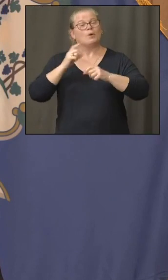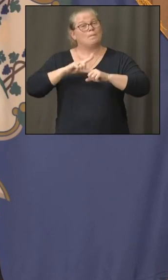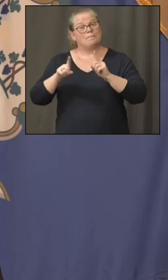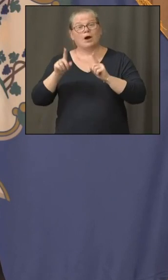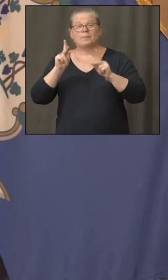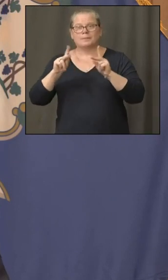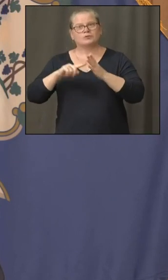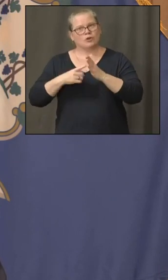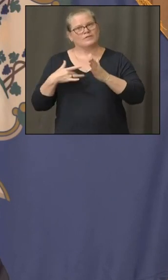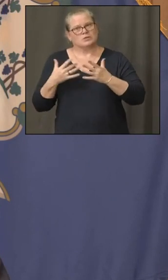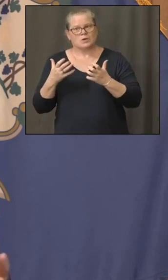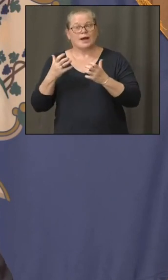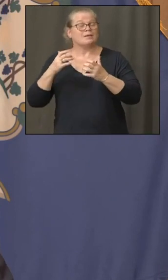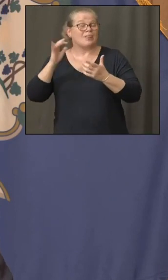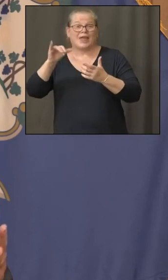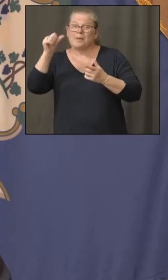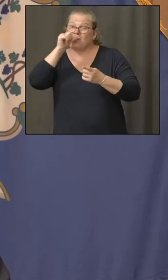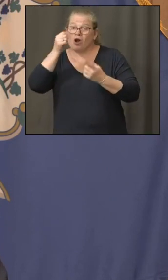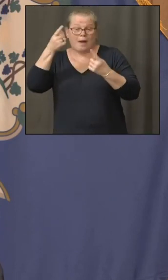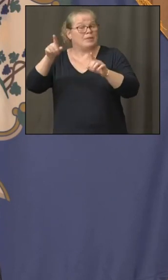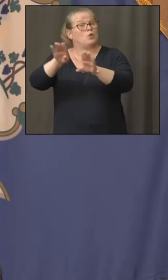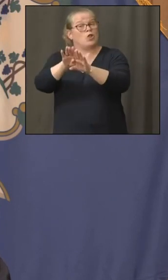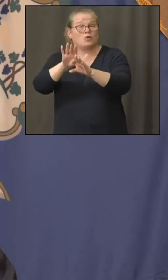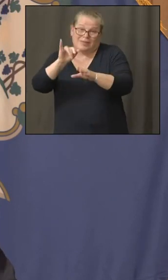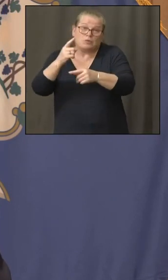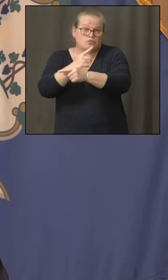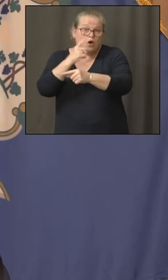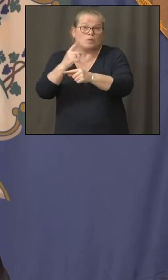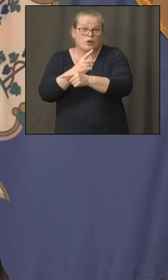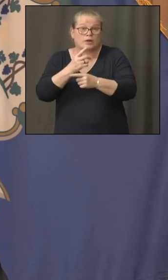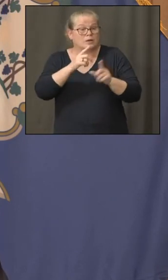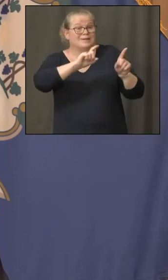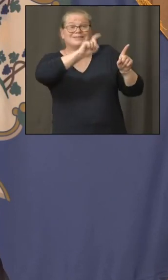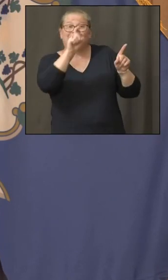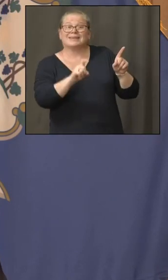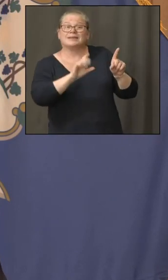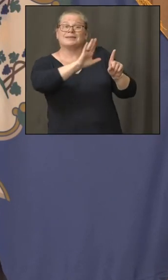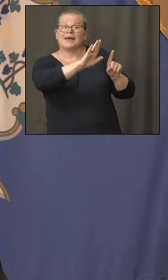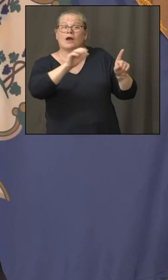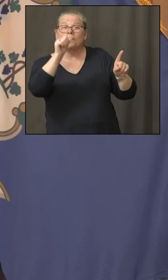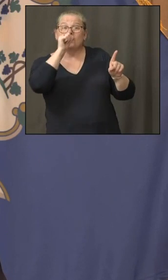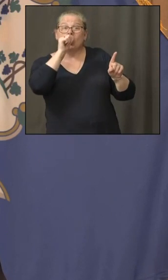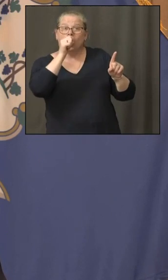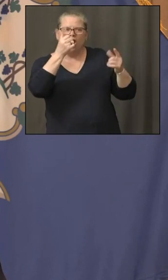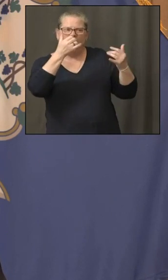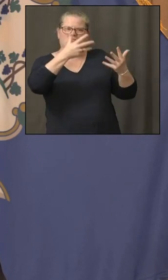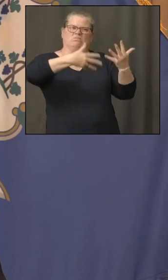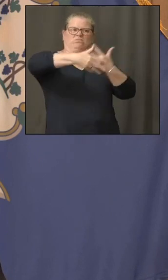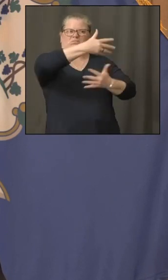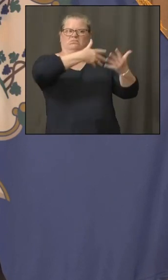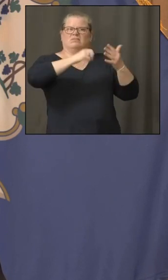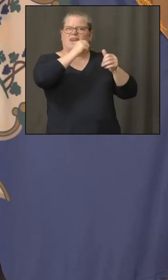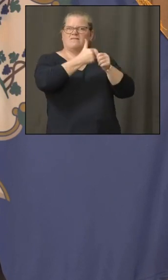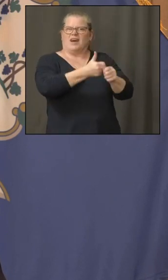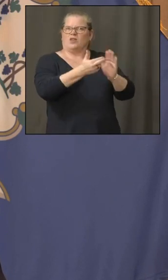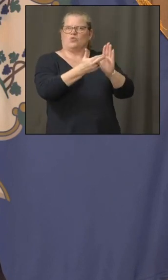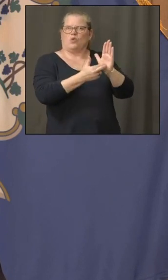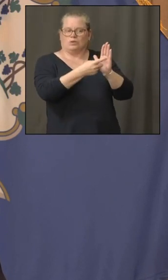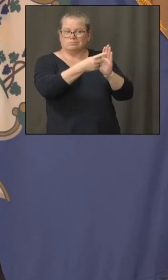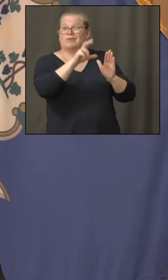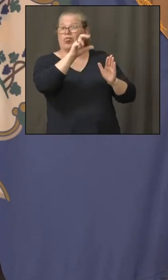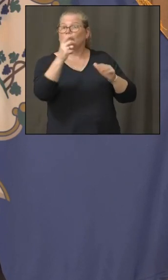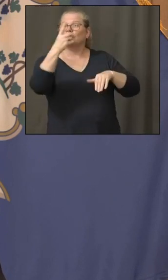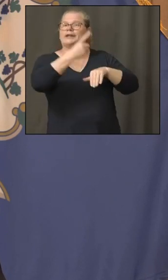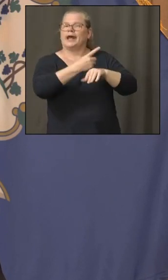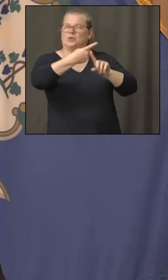Texas, they're being closed down for 30 days if they don't follow the protocols. But so far, I think we don't have to